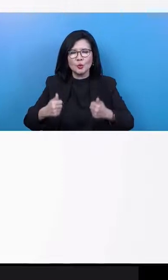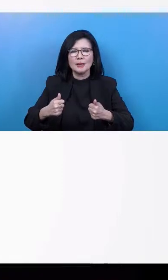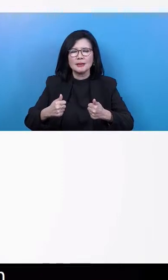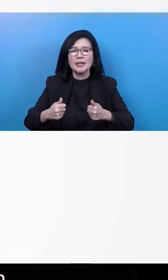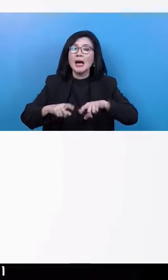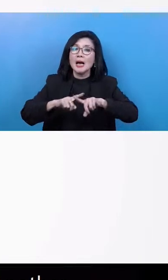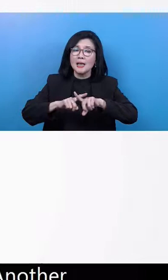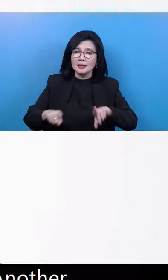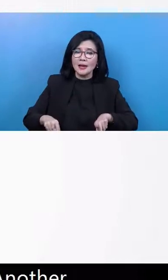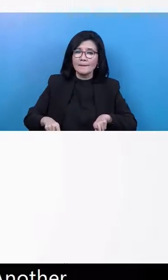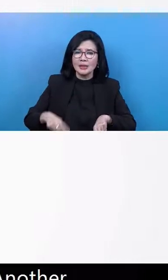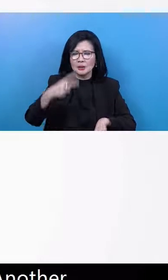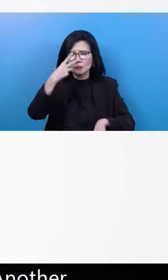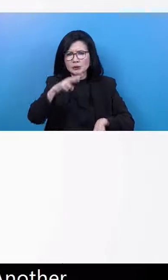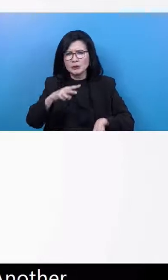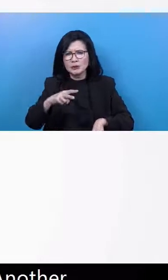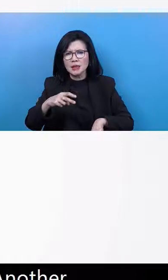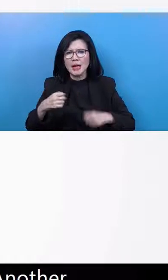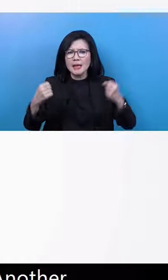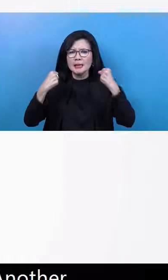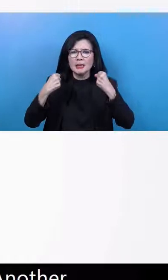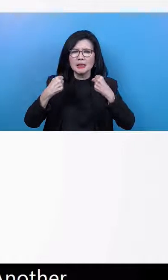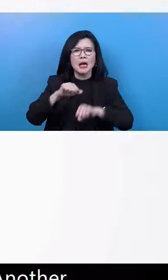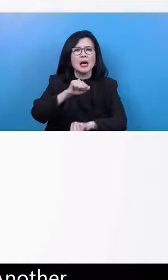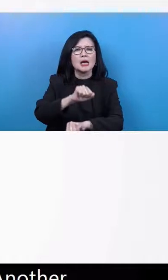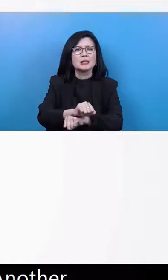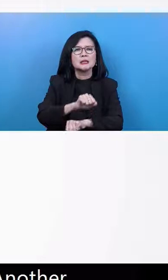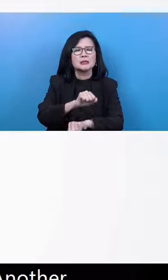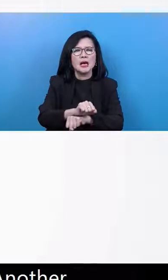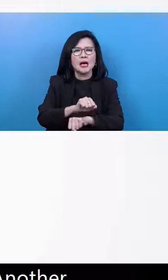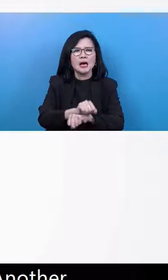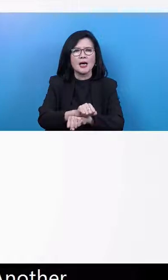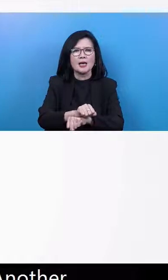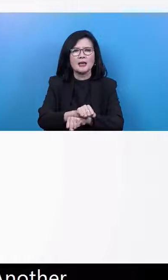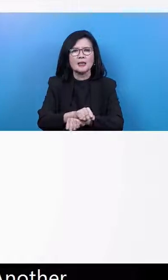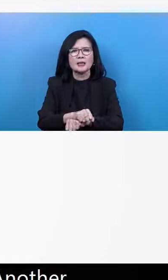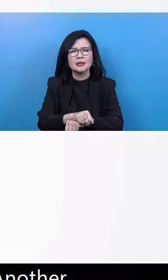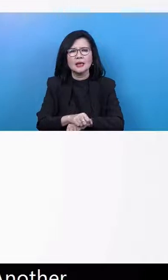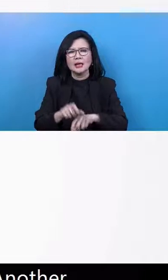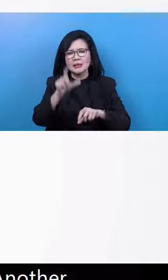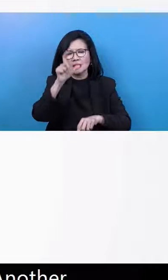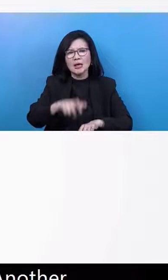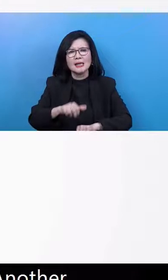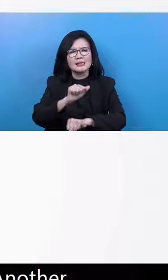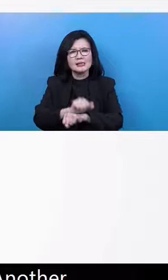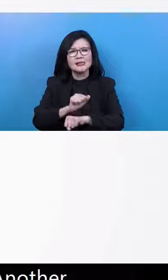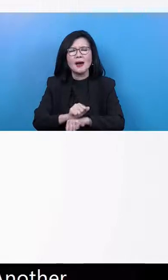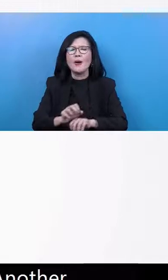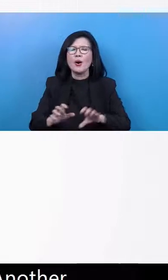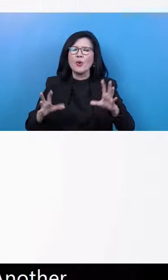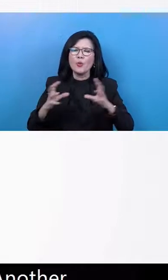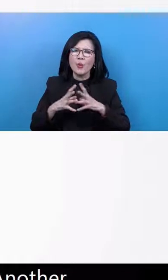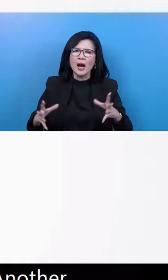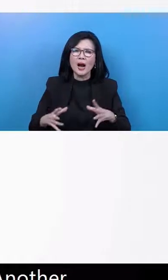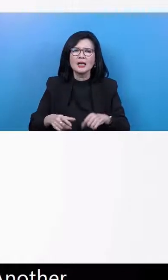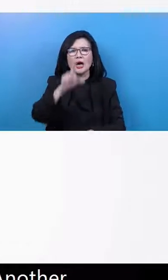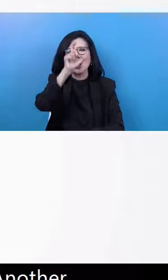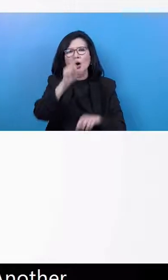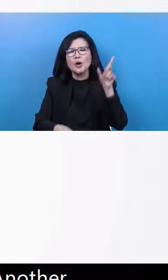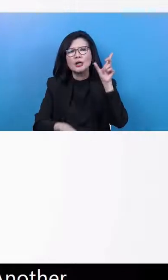decrease with considerable reductions in youth unemployment. Another major point is the fact that the pandemic has also led to